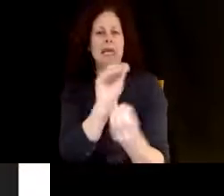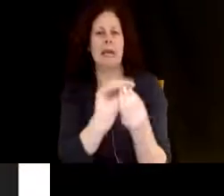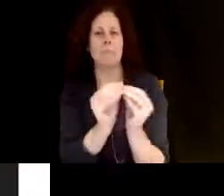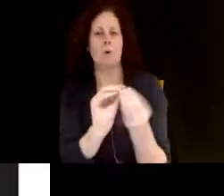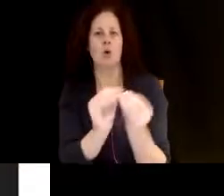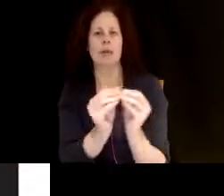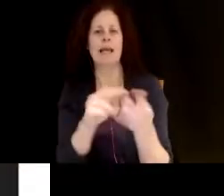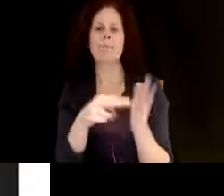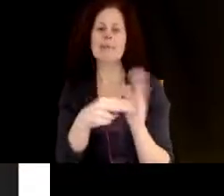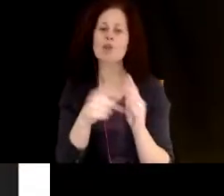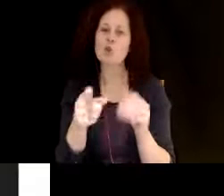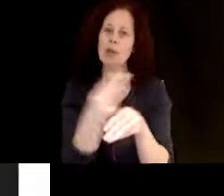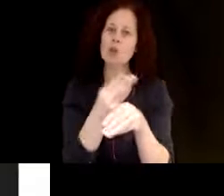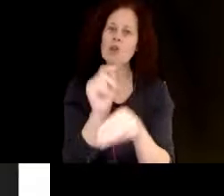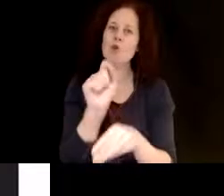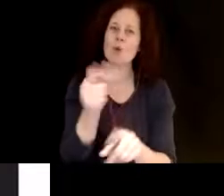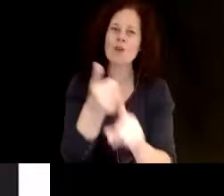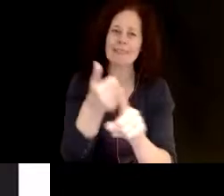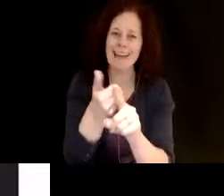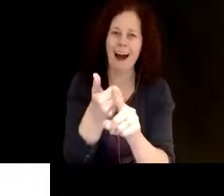tool. Next slide.